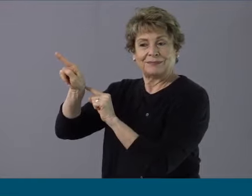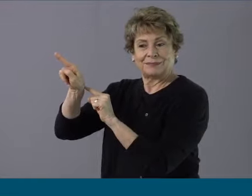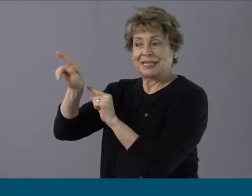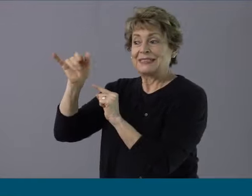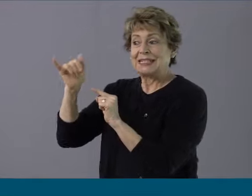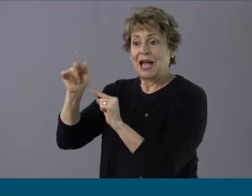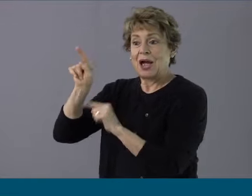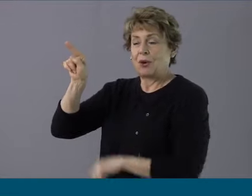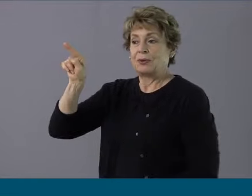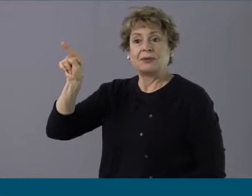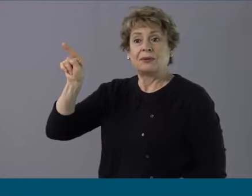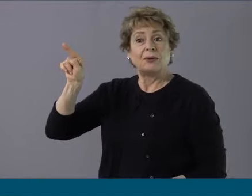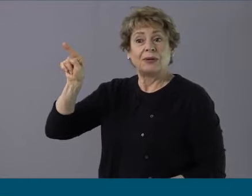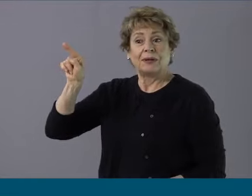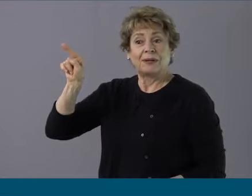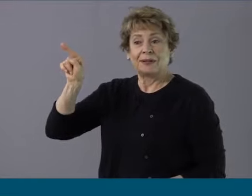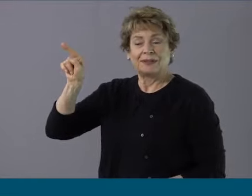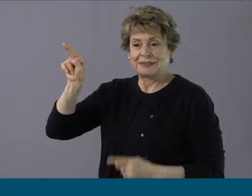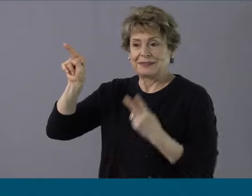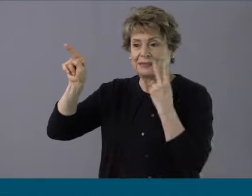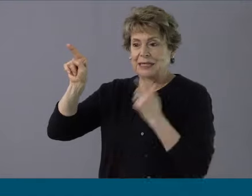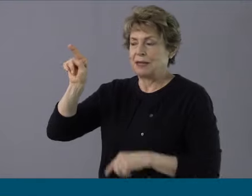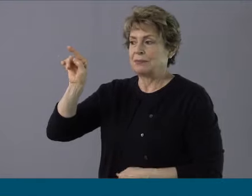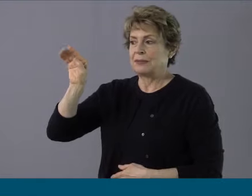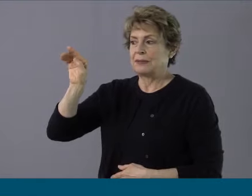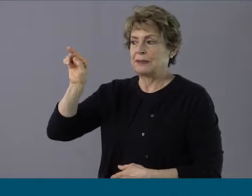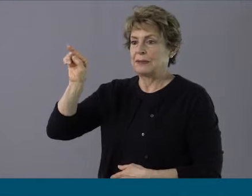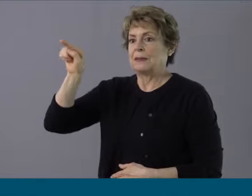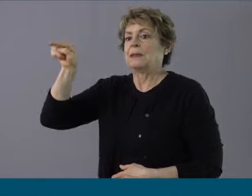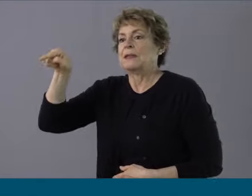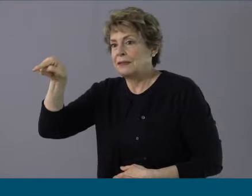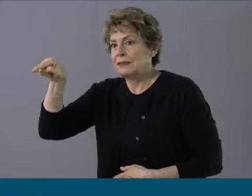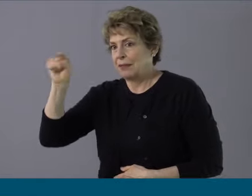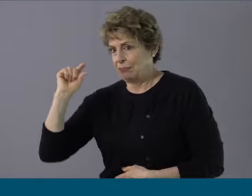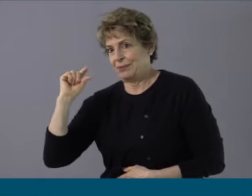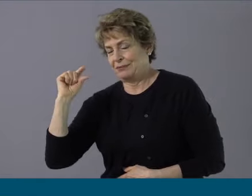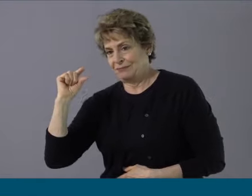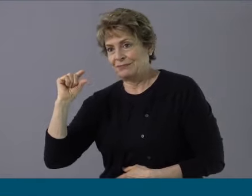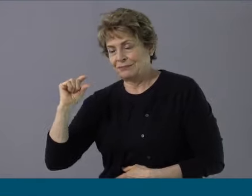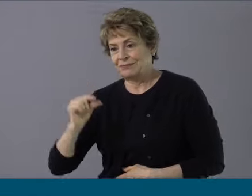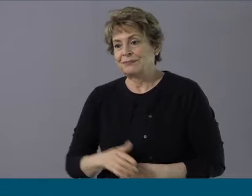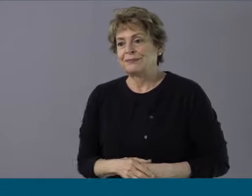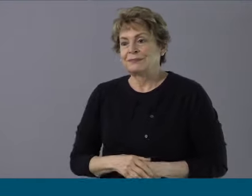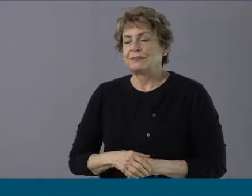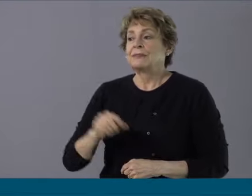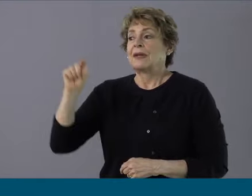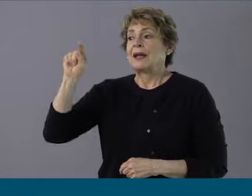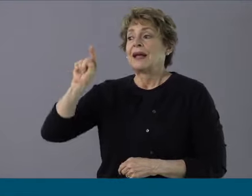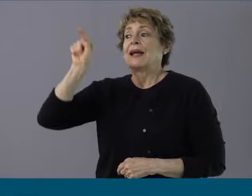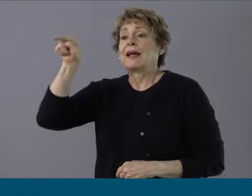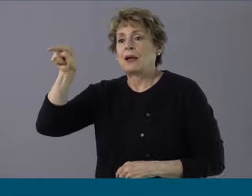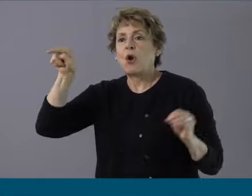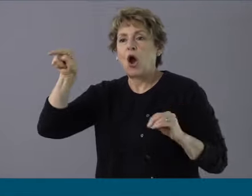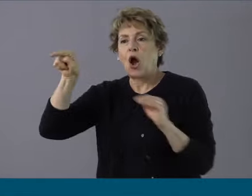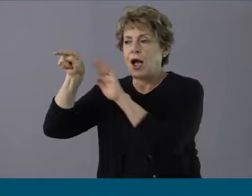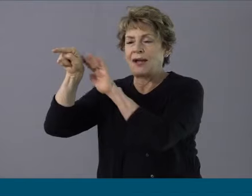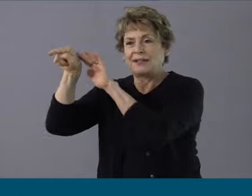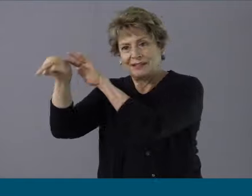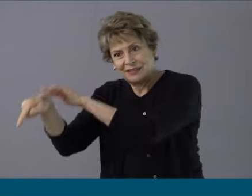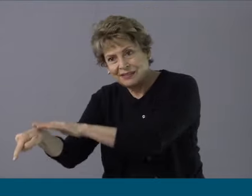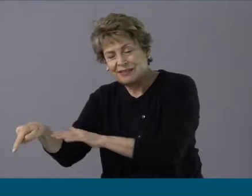slight decline. We want to push that decline further. We want to do more of what